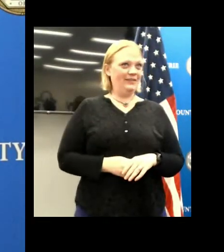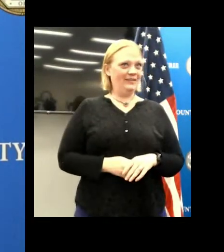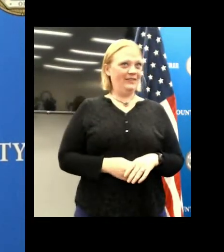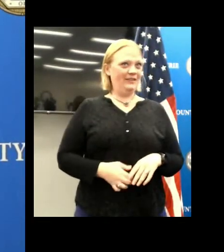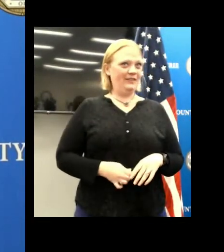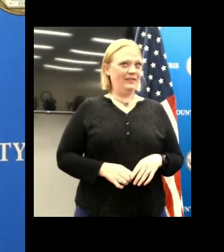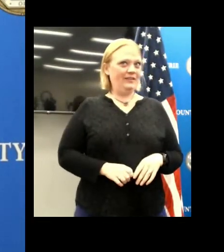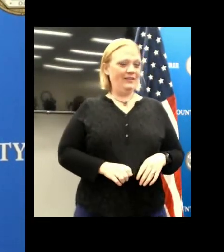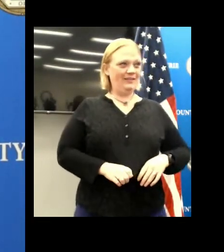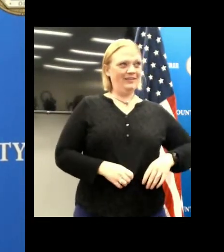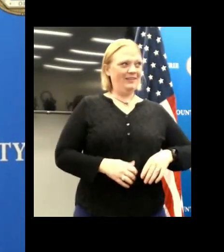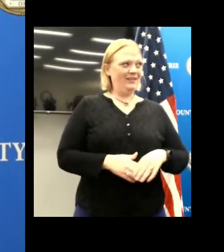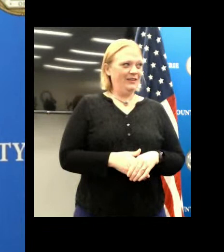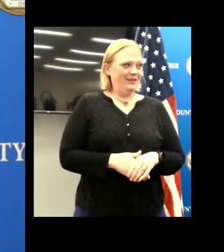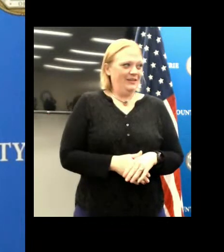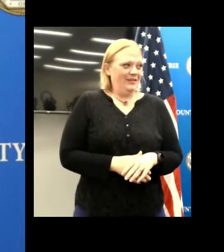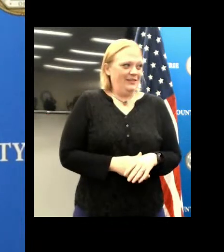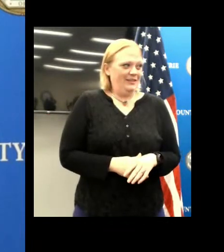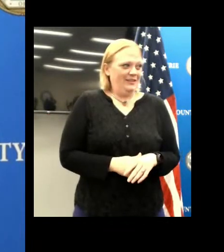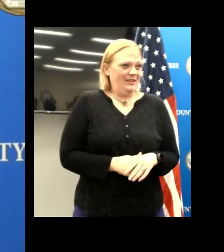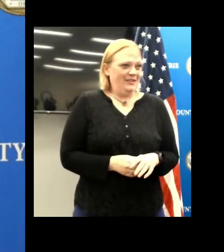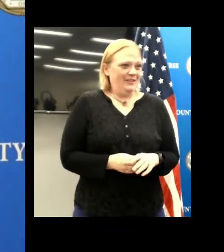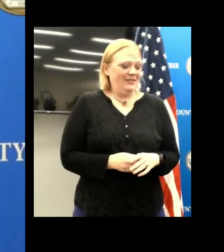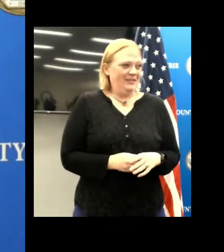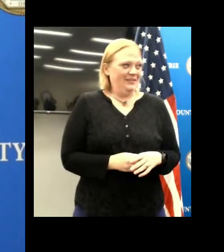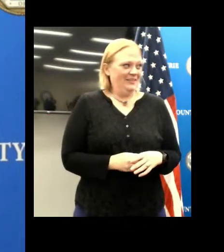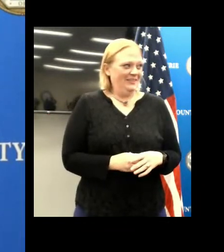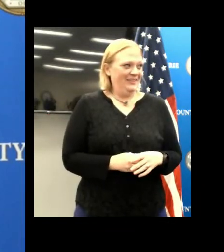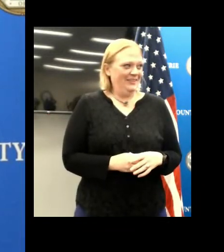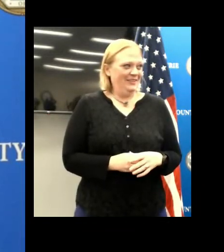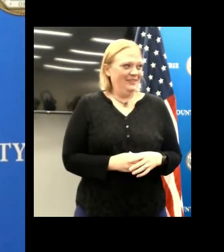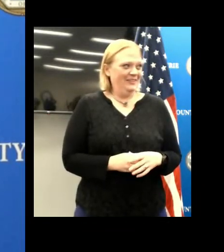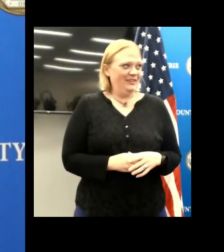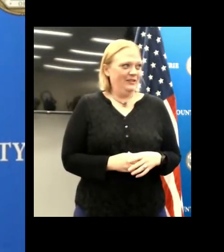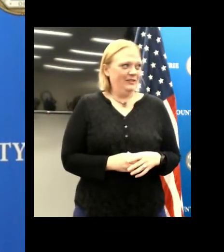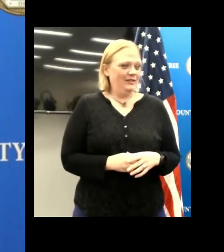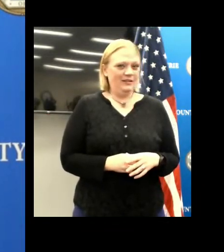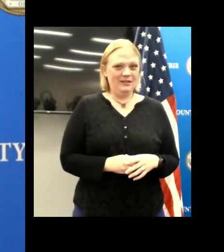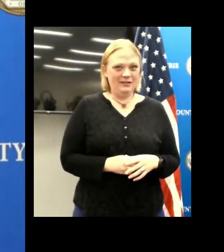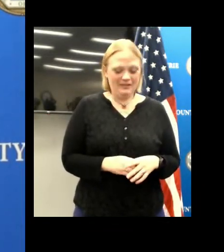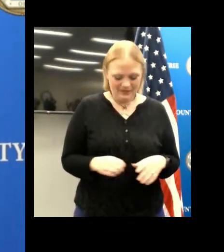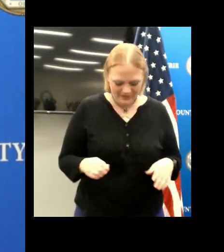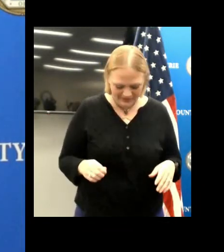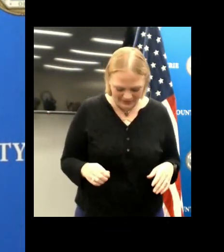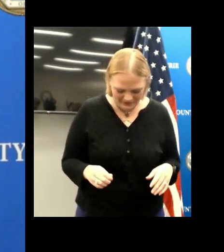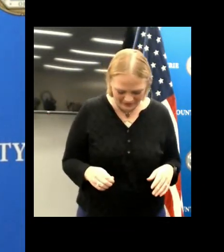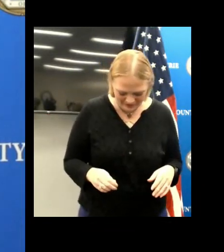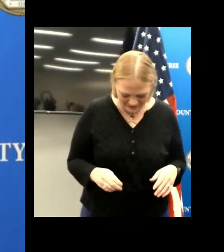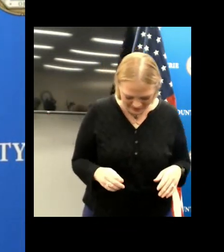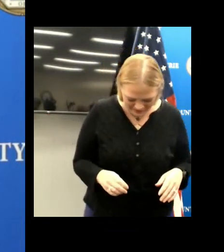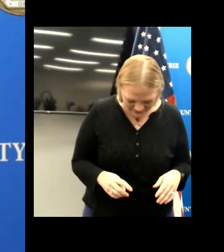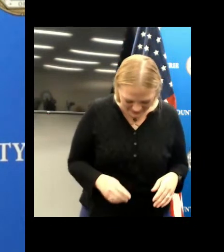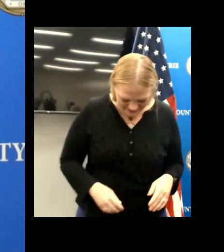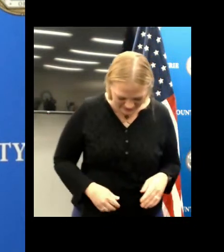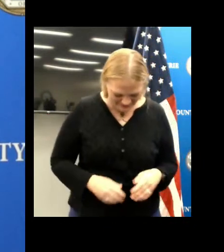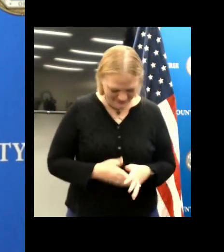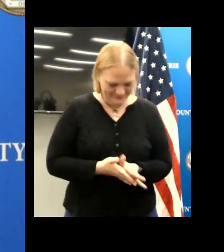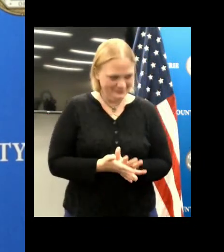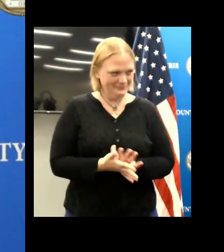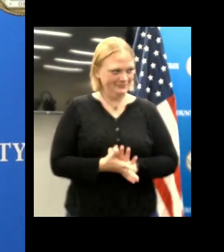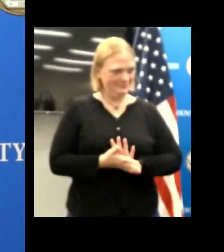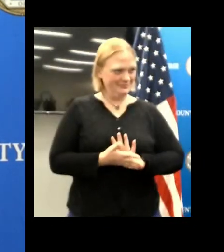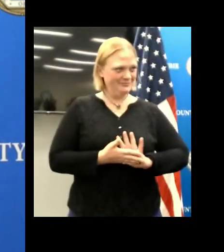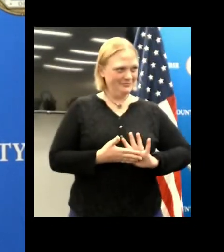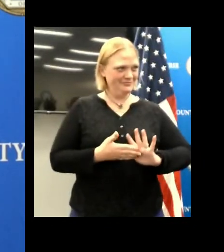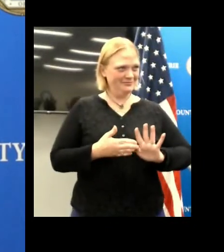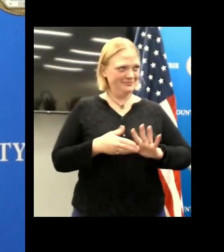certainly hope that all Buffalonians, Western New Yorkers, will soon get to enjoy the same feeling I had last night with